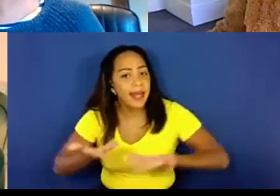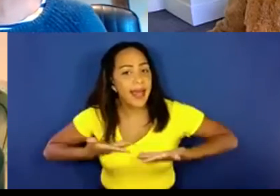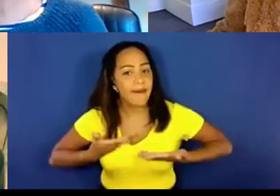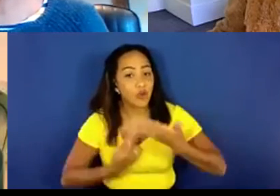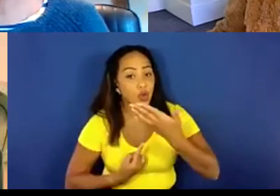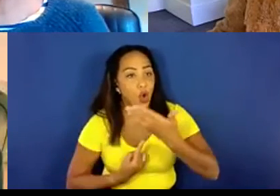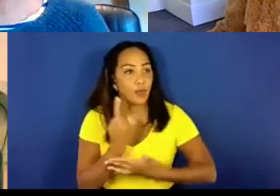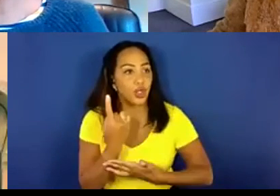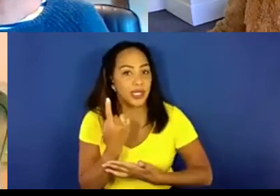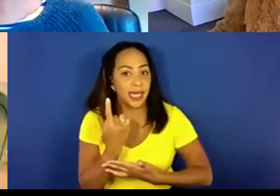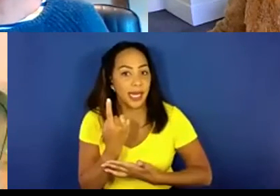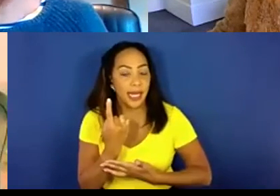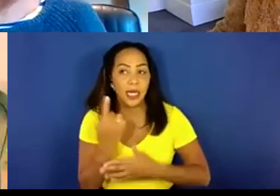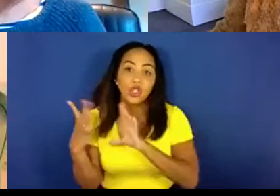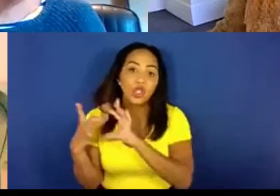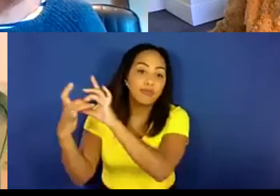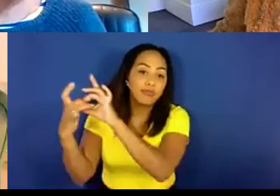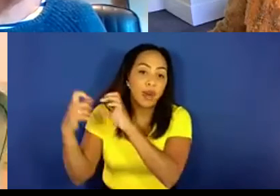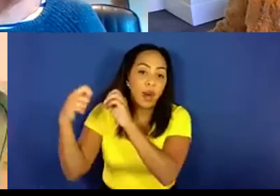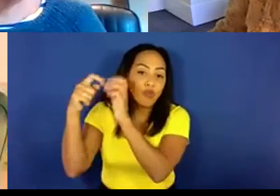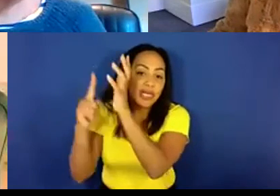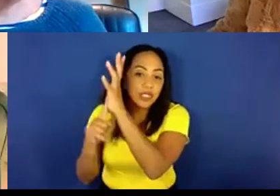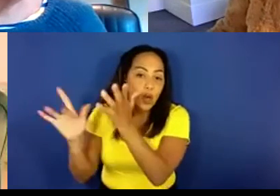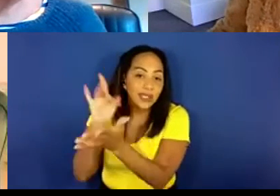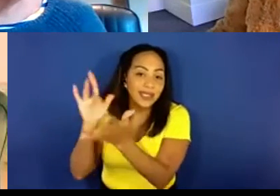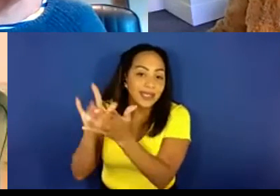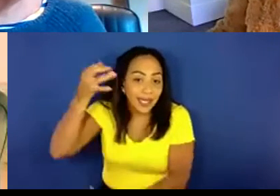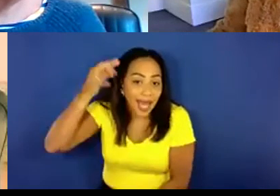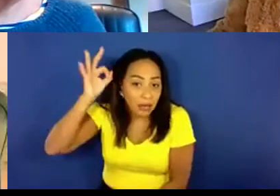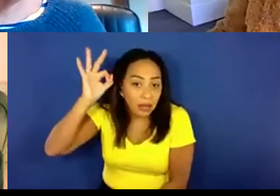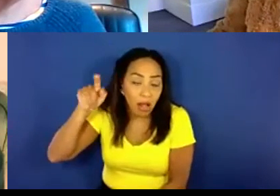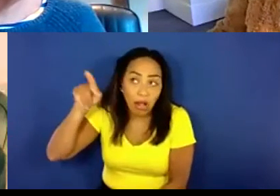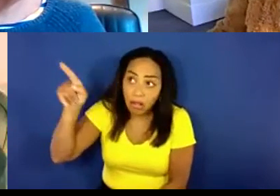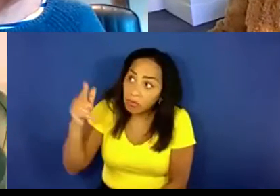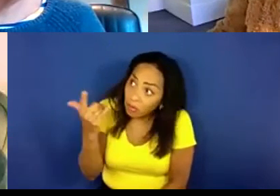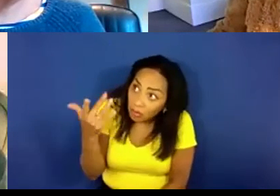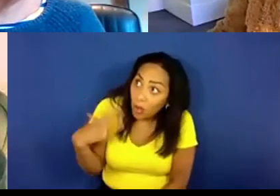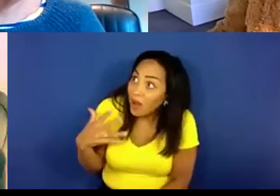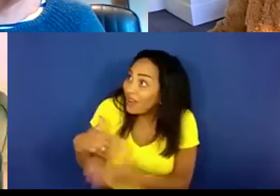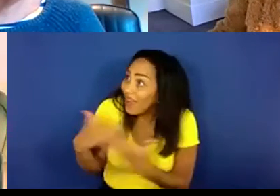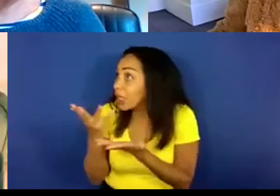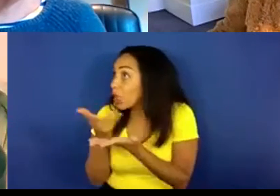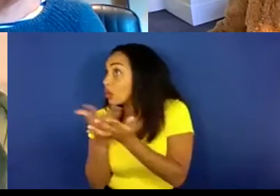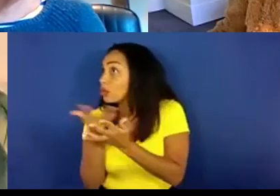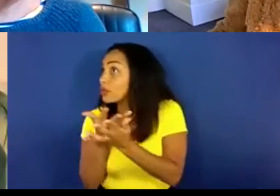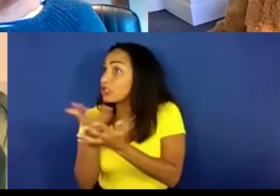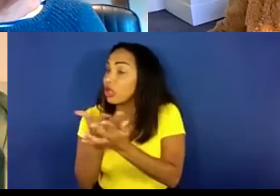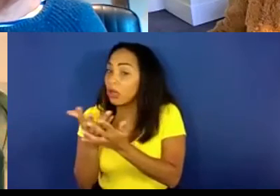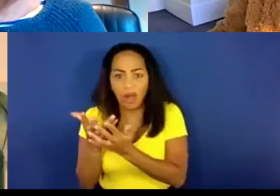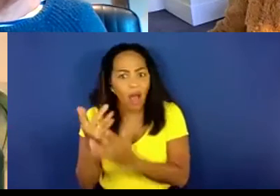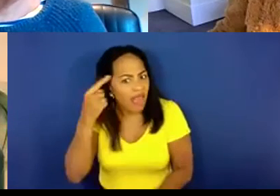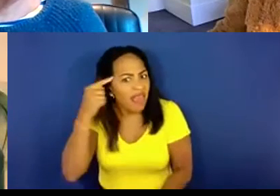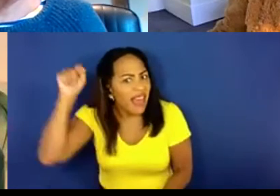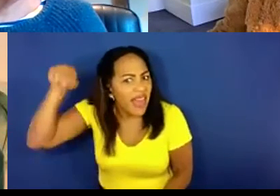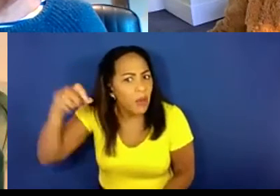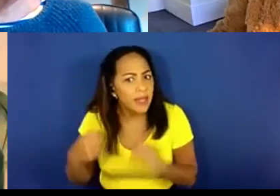contract with Bristol City Council and offer opportunities for consultation. And I think that was important as well, because we want